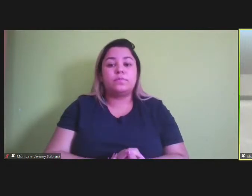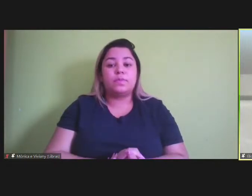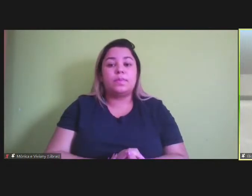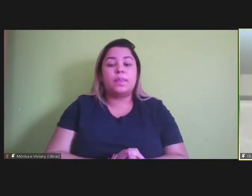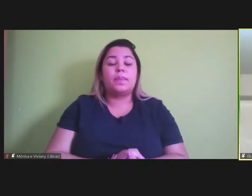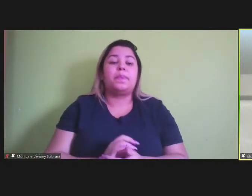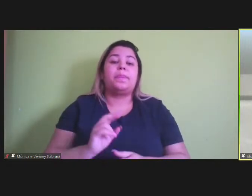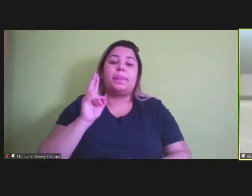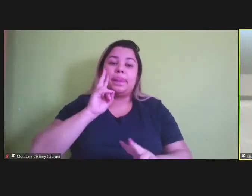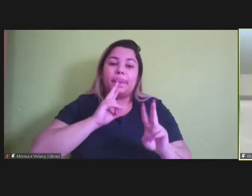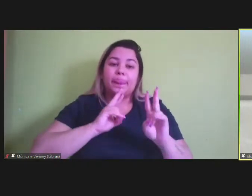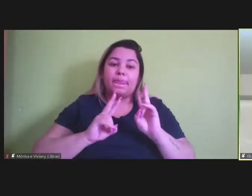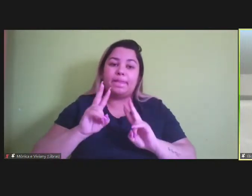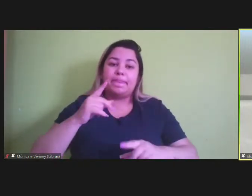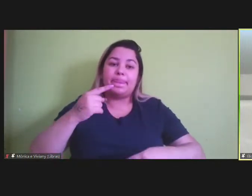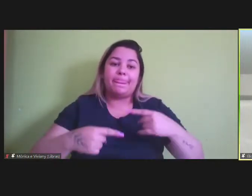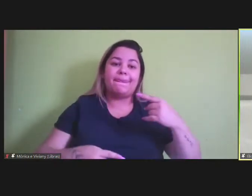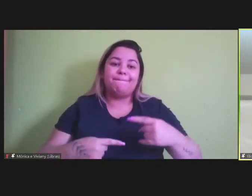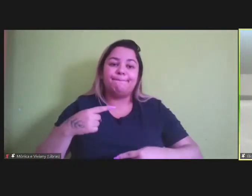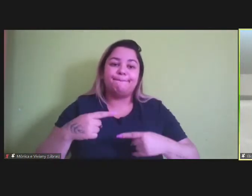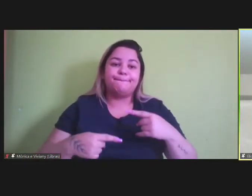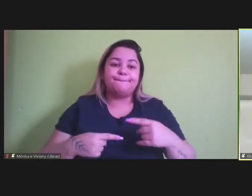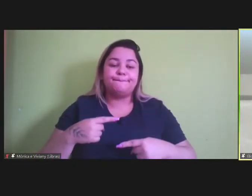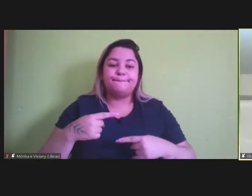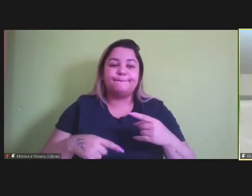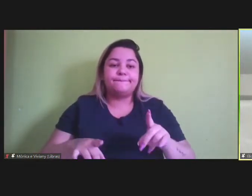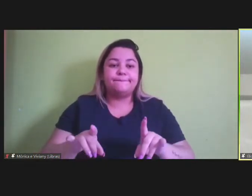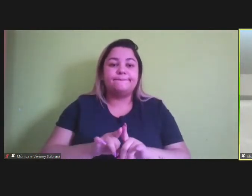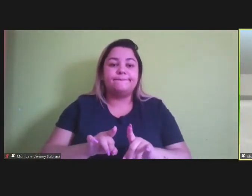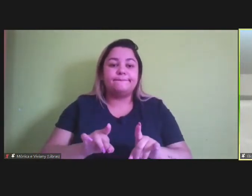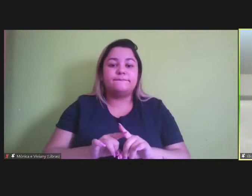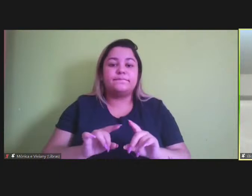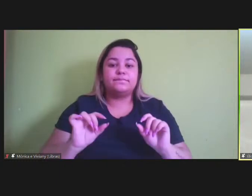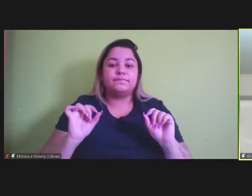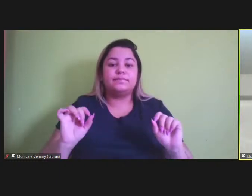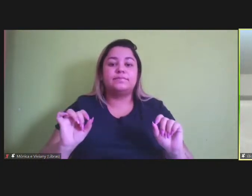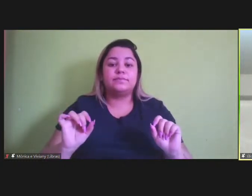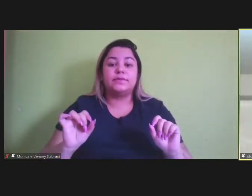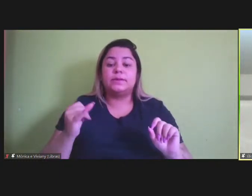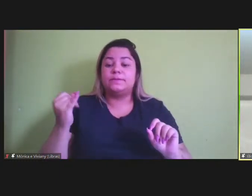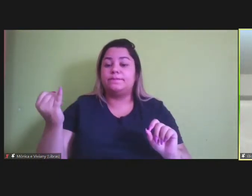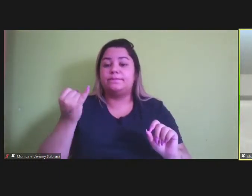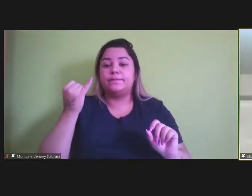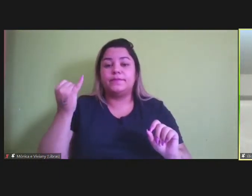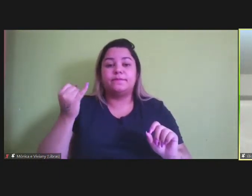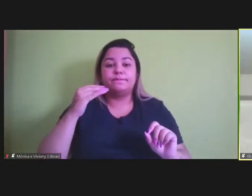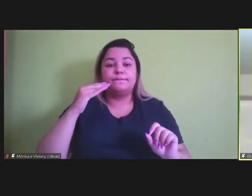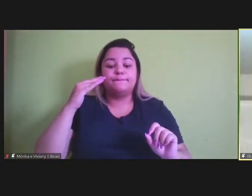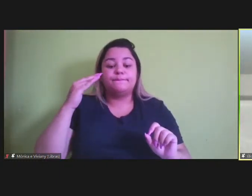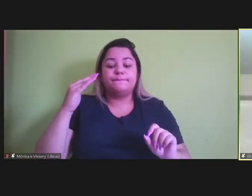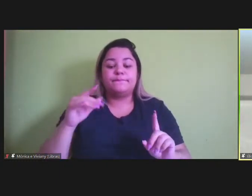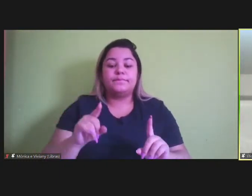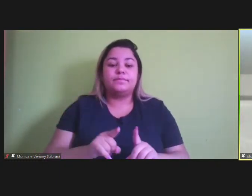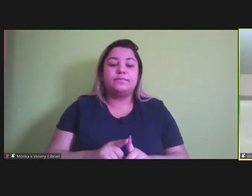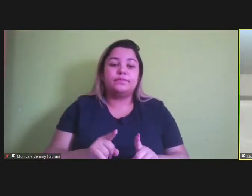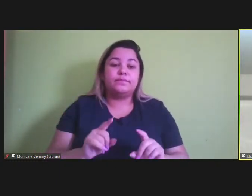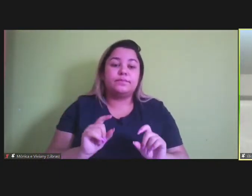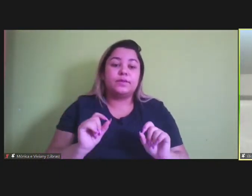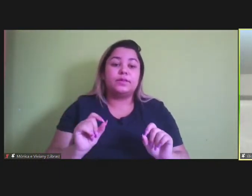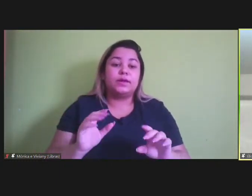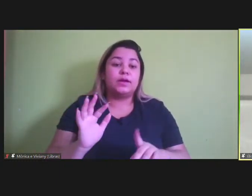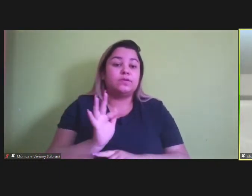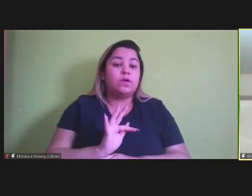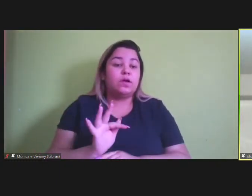component. See that the discussion from interprofessionality is fundamental in primary